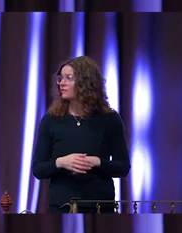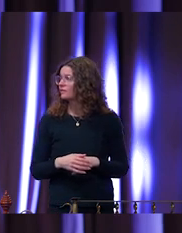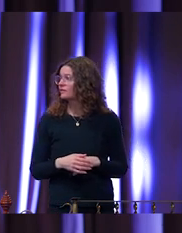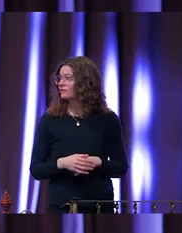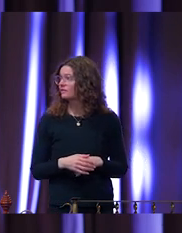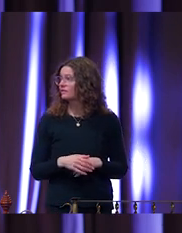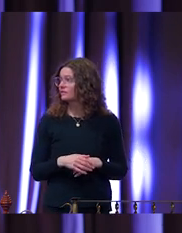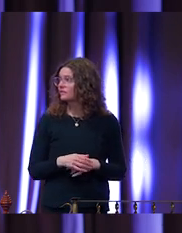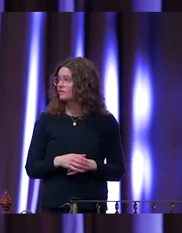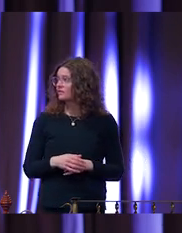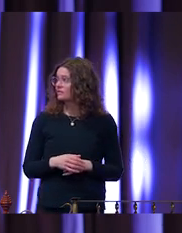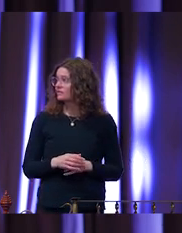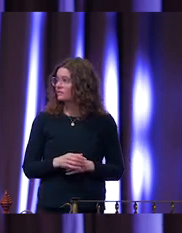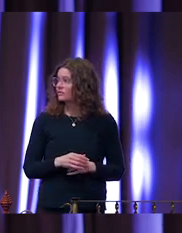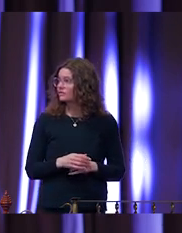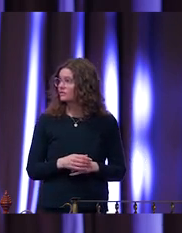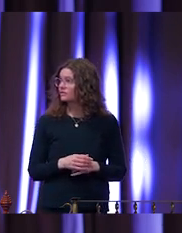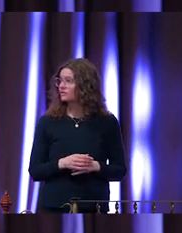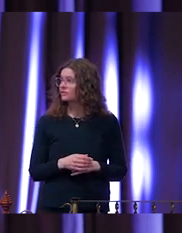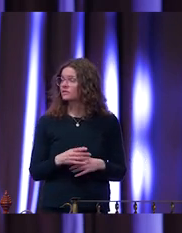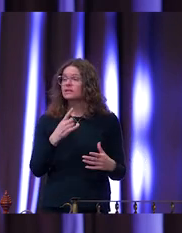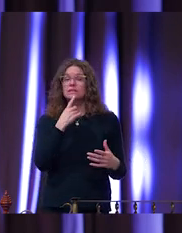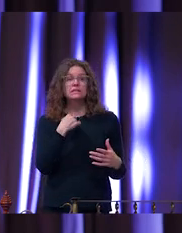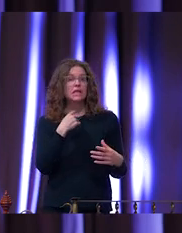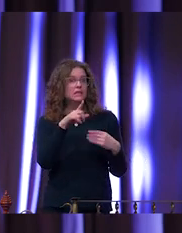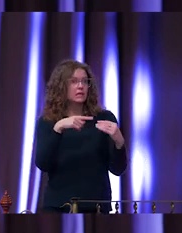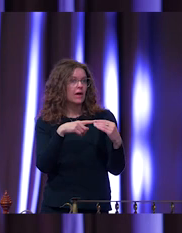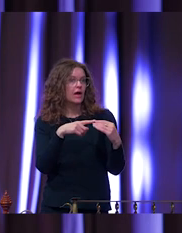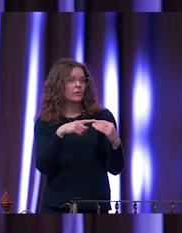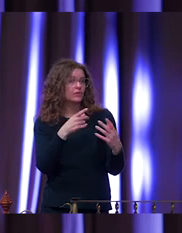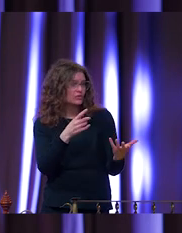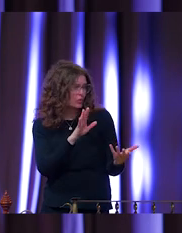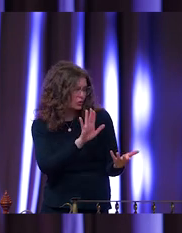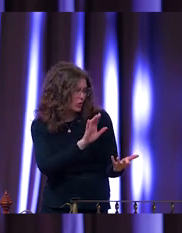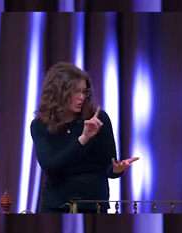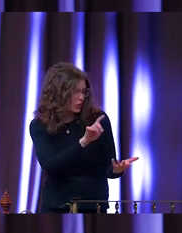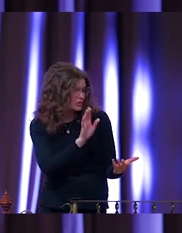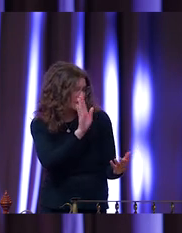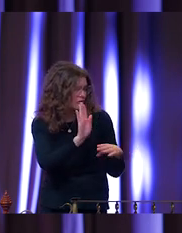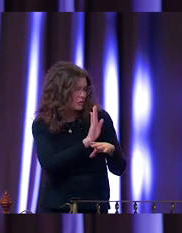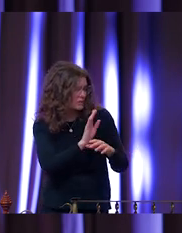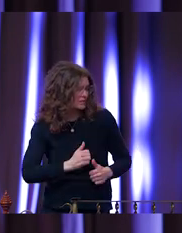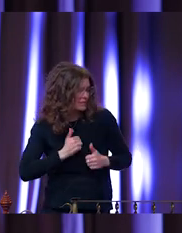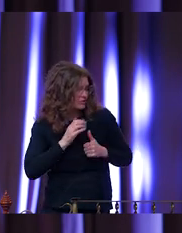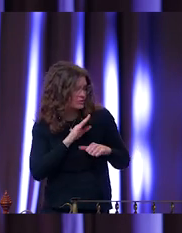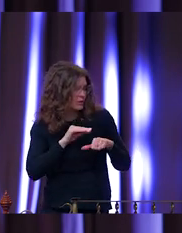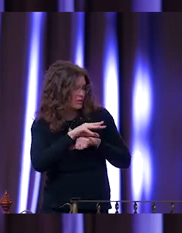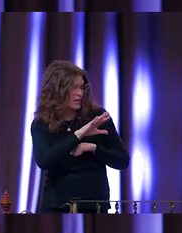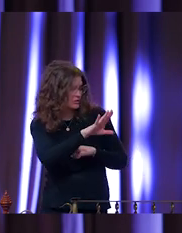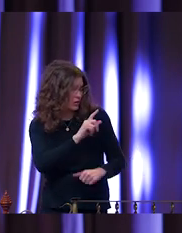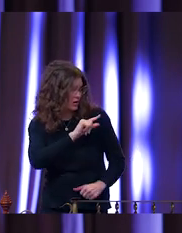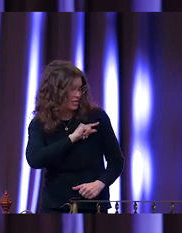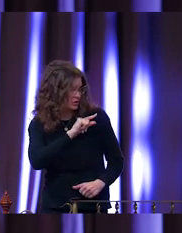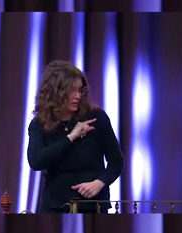Henry. I got the first part, which is tell us about whether or not where your business address affects your eligibility